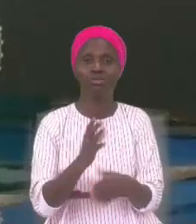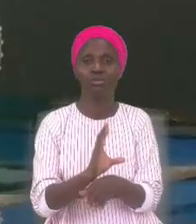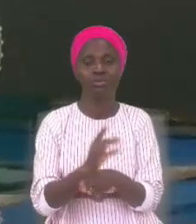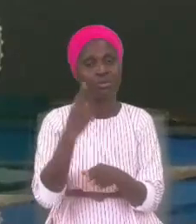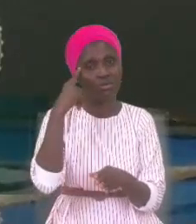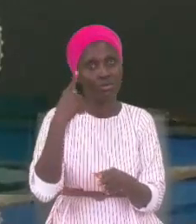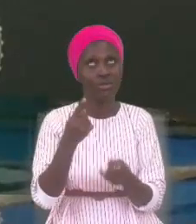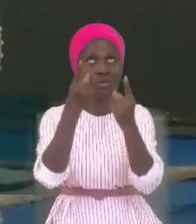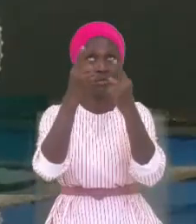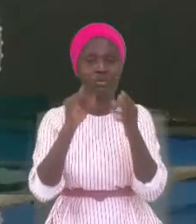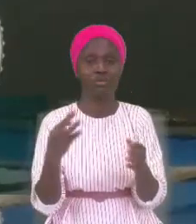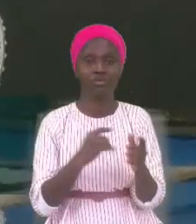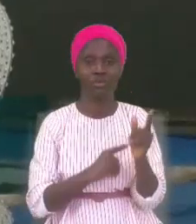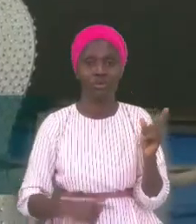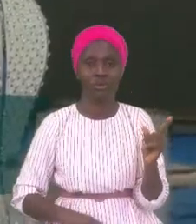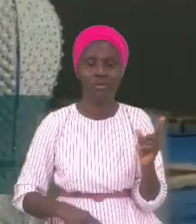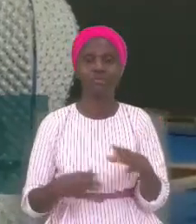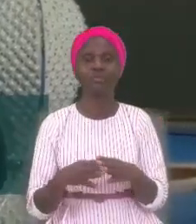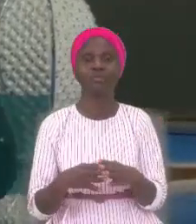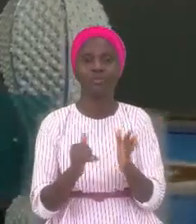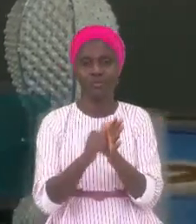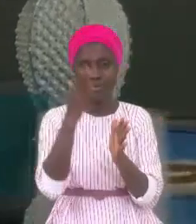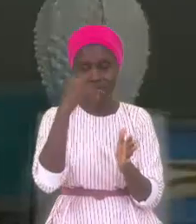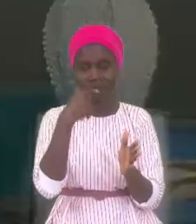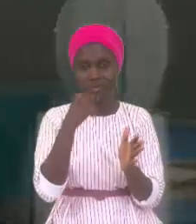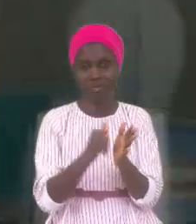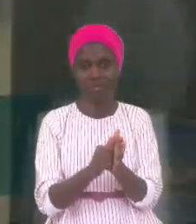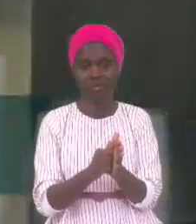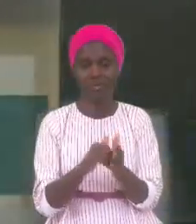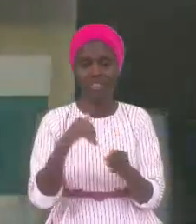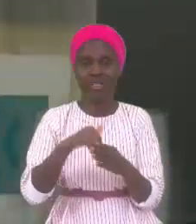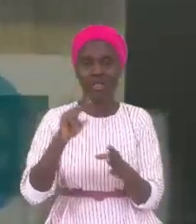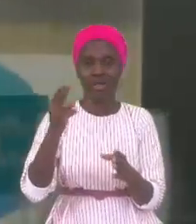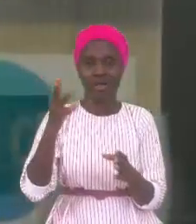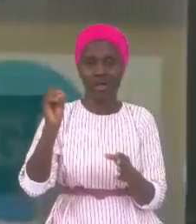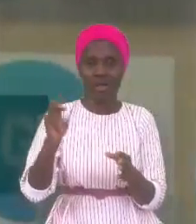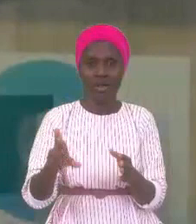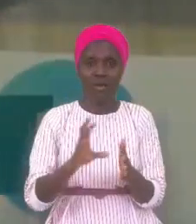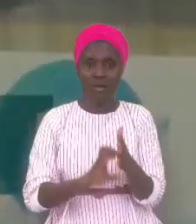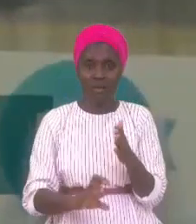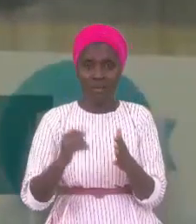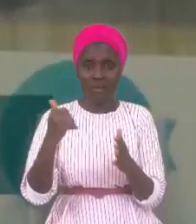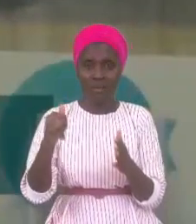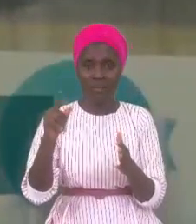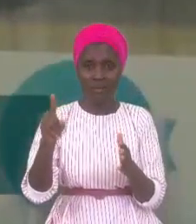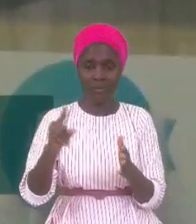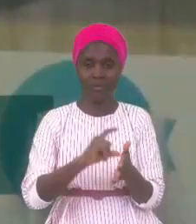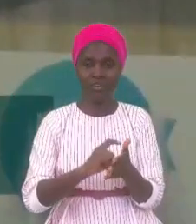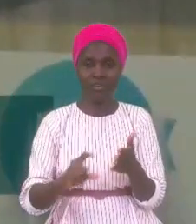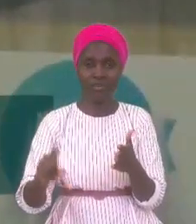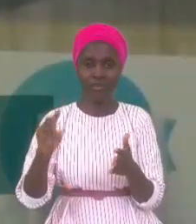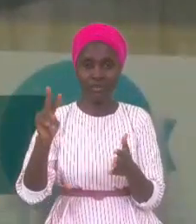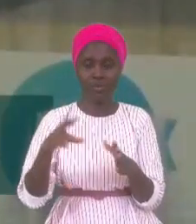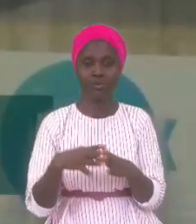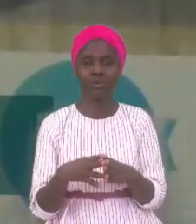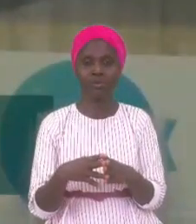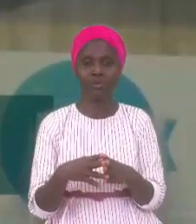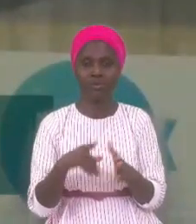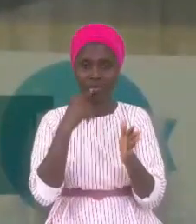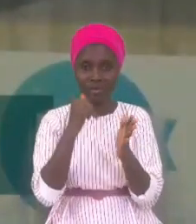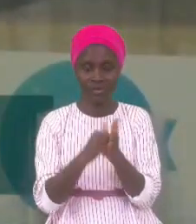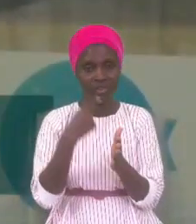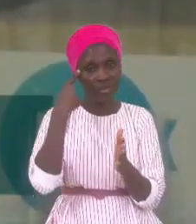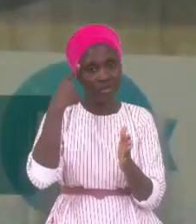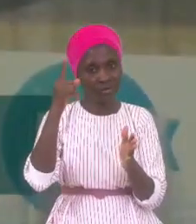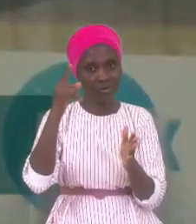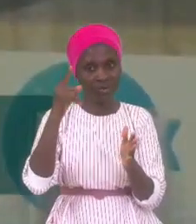coming of the Lord. That's why it says in 2 Corinthians chapter 11, reading from verse 2, it says, for I